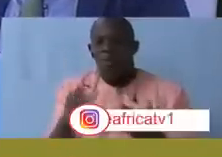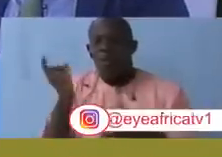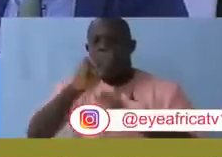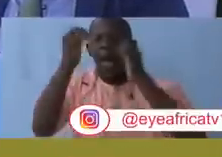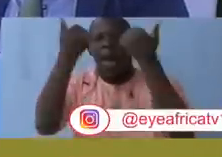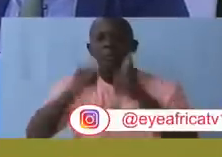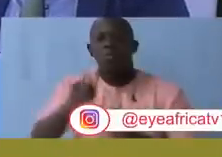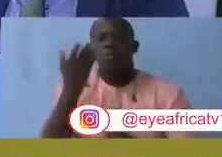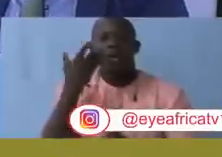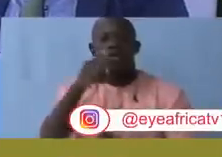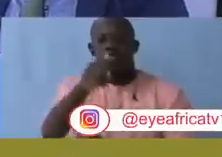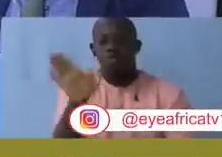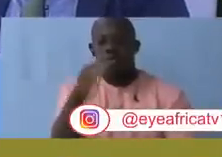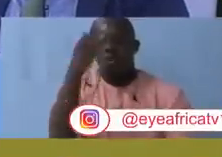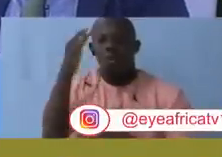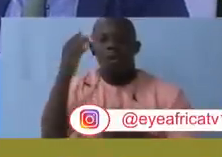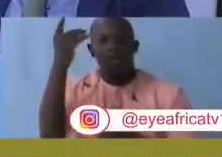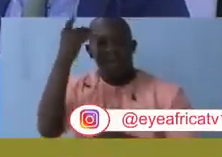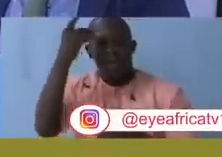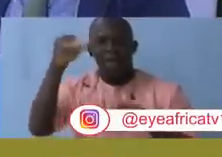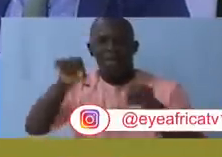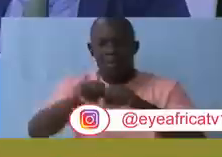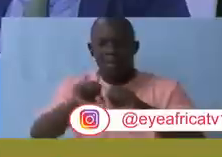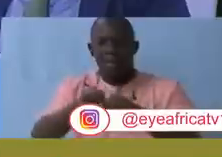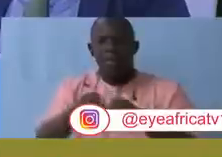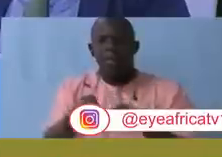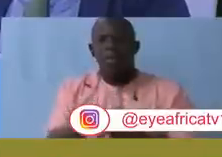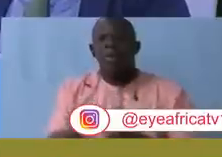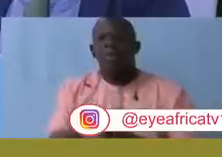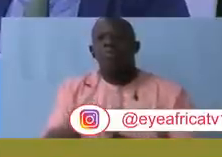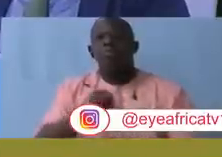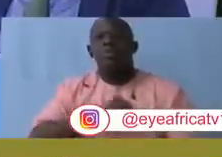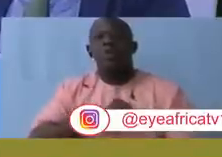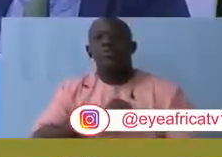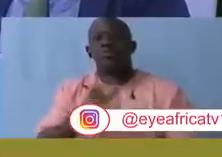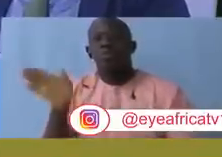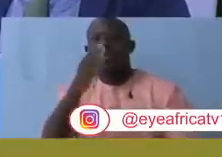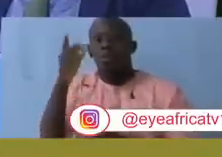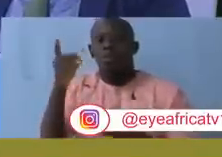So when I went to Senegal, the only place I went to, where I normally send